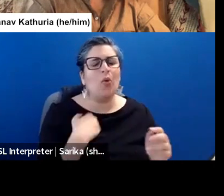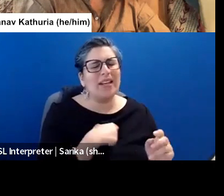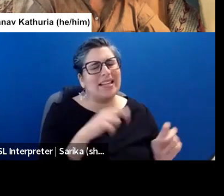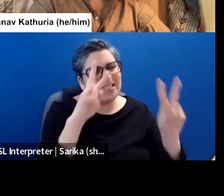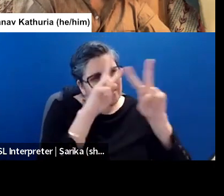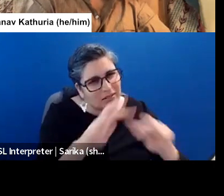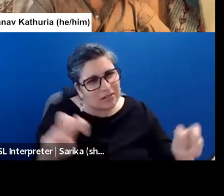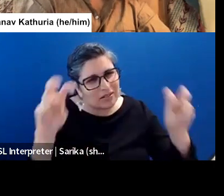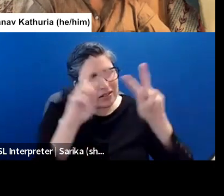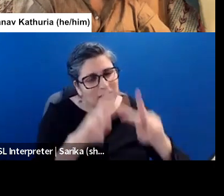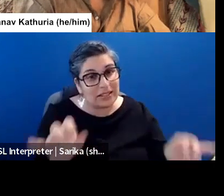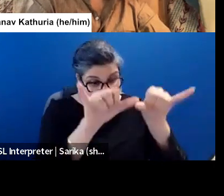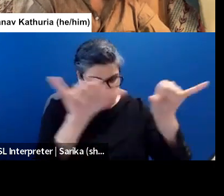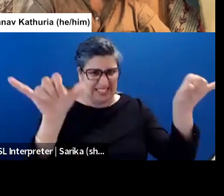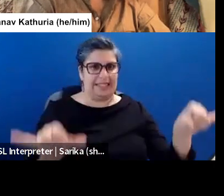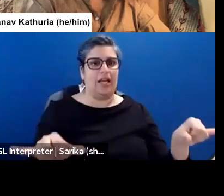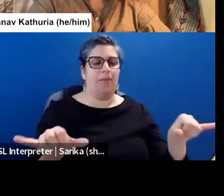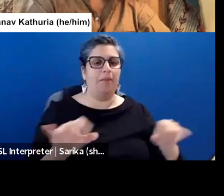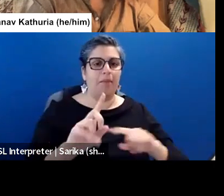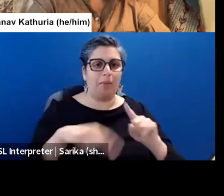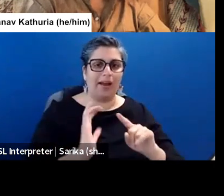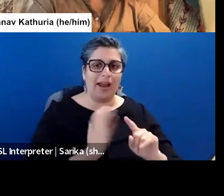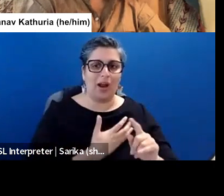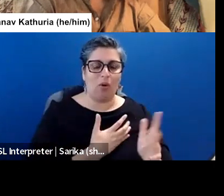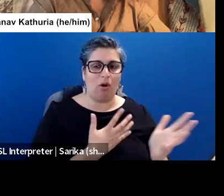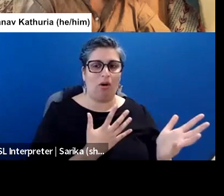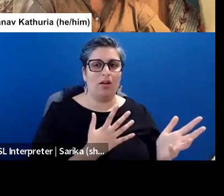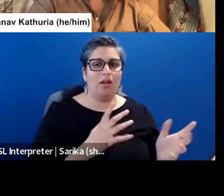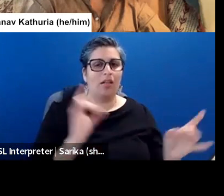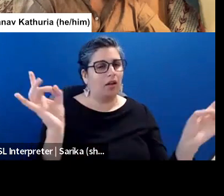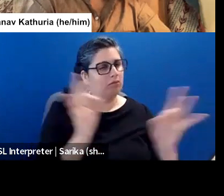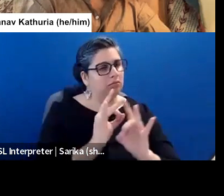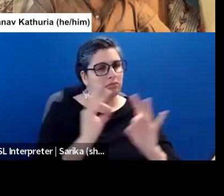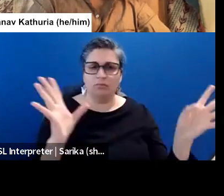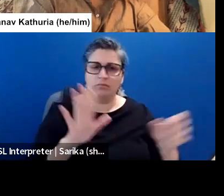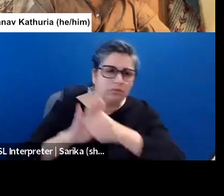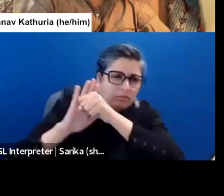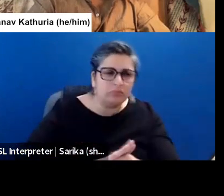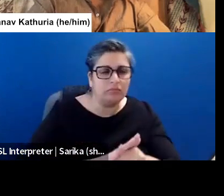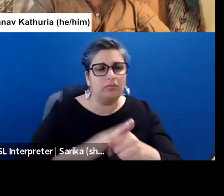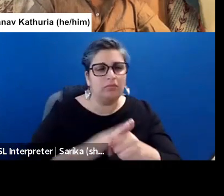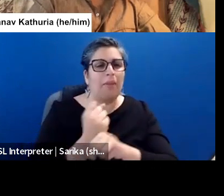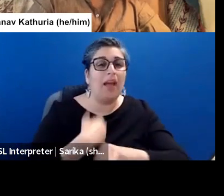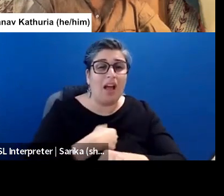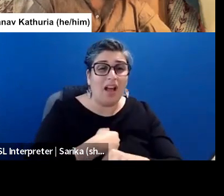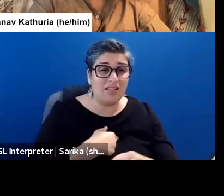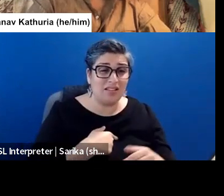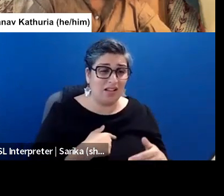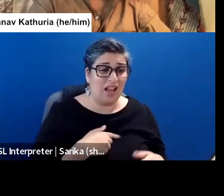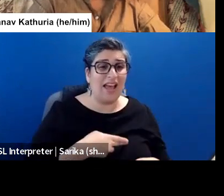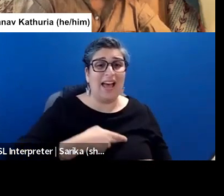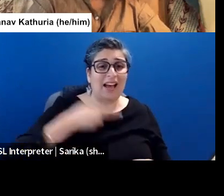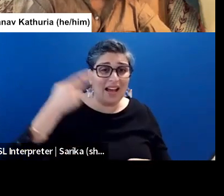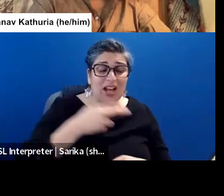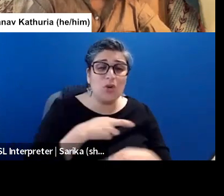We need to look much more systemically about our practices that are both, they're cruel and oppressive. They make us vulnerable to pandemics.